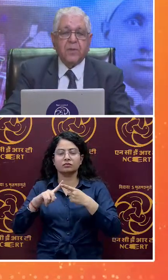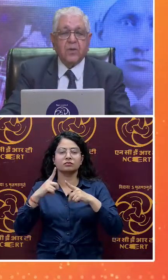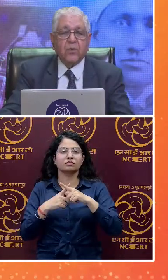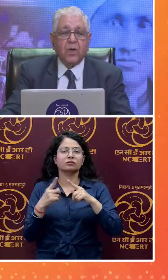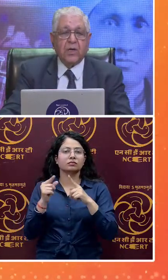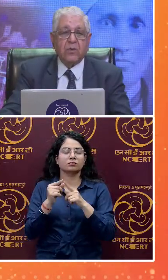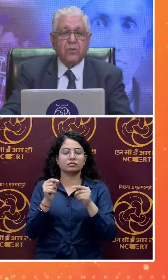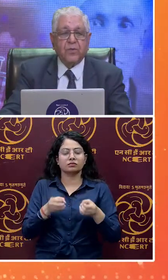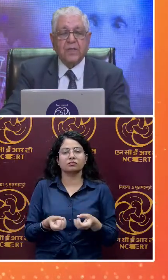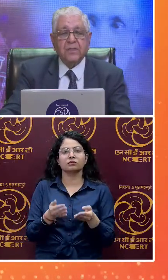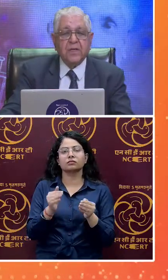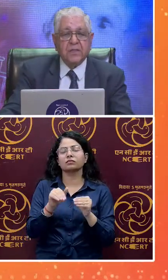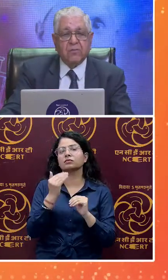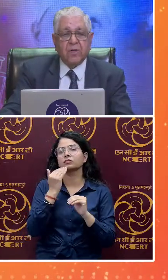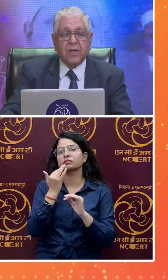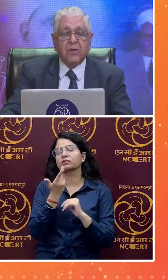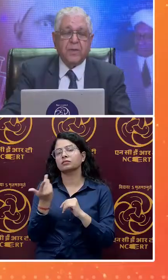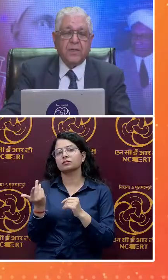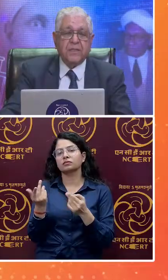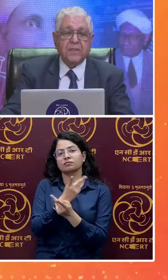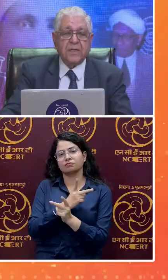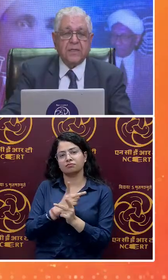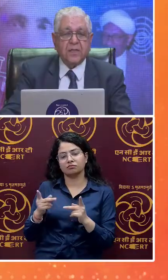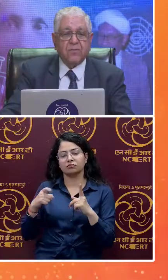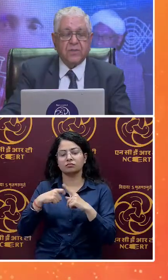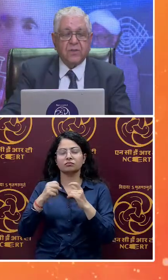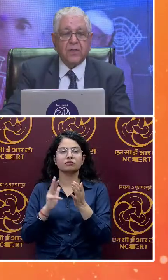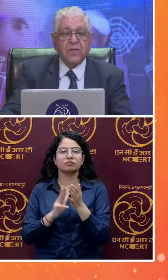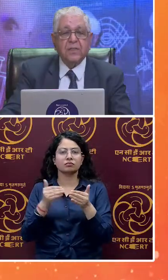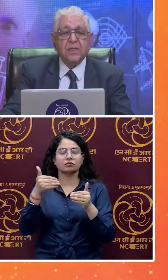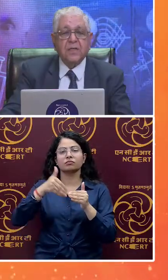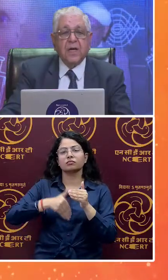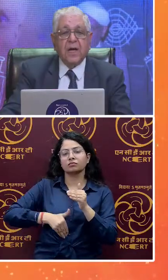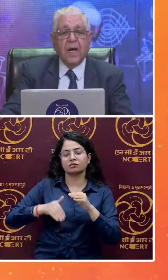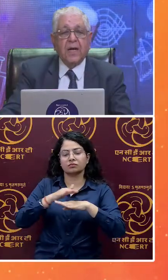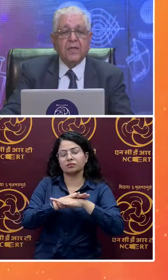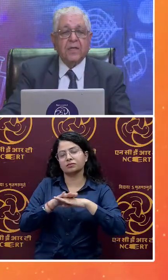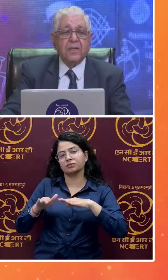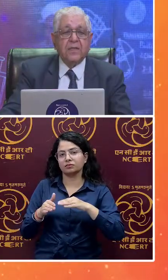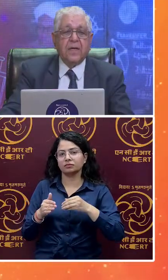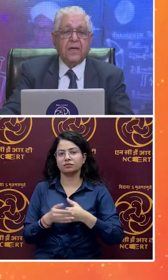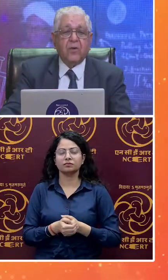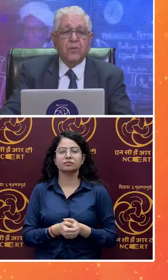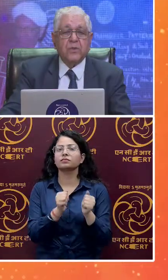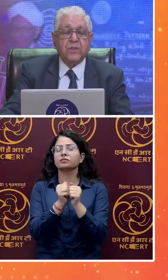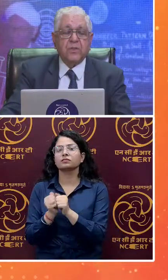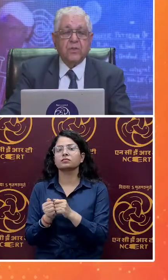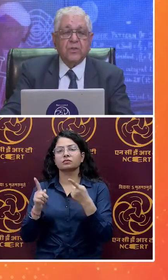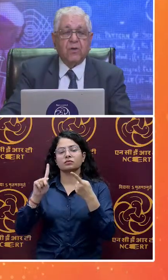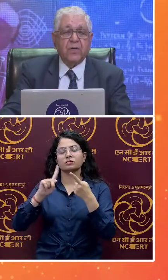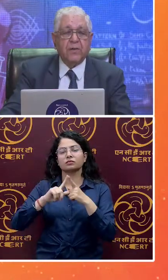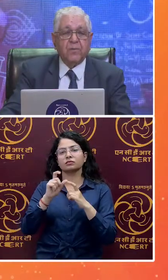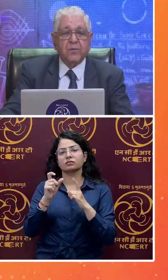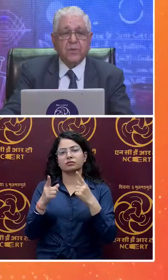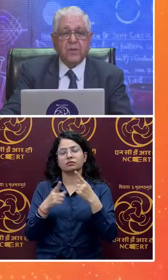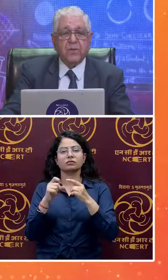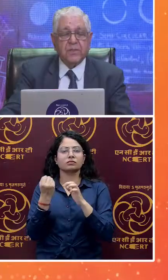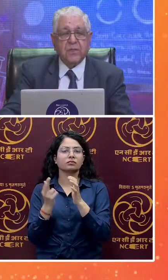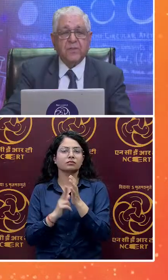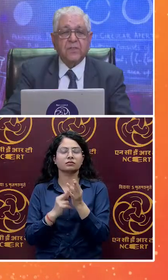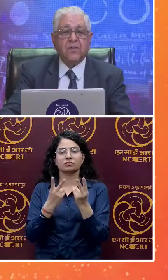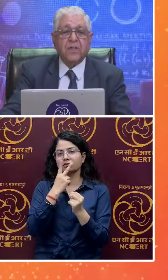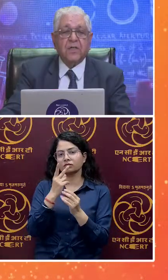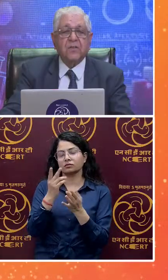it up in the Kolar gold fields several kilometers inside the surface of the earth, and the electron positron shower can be observed